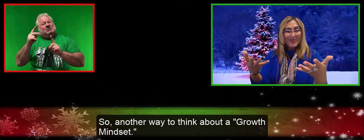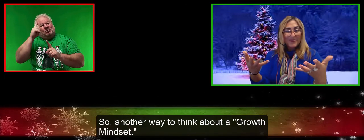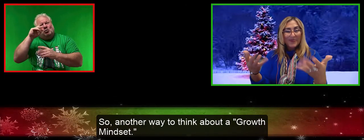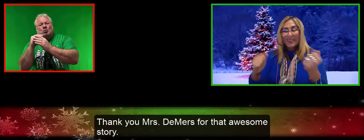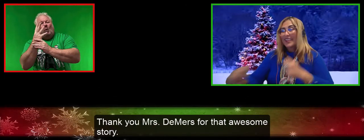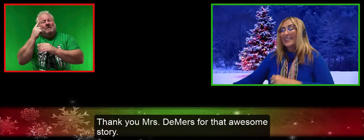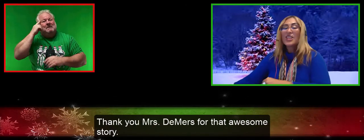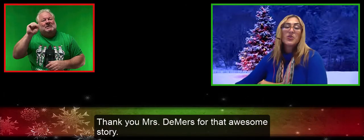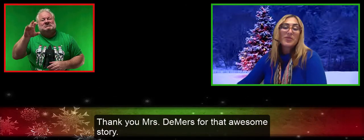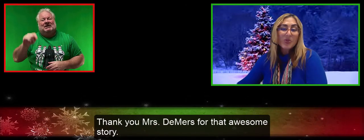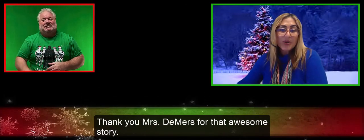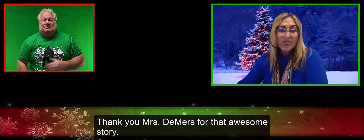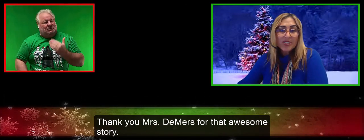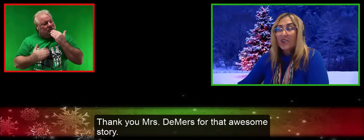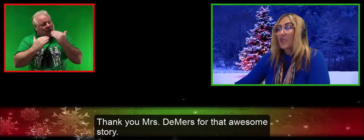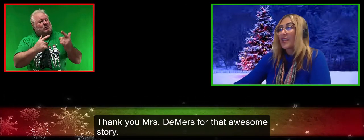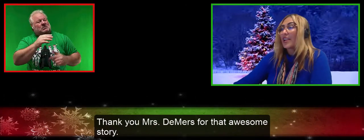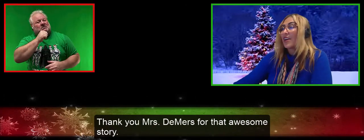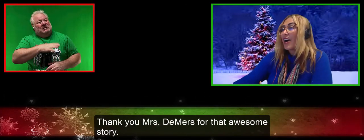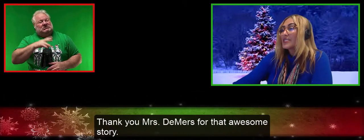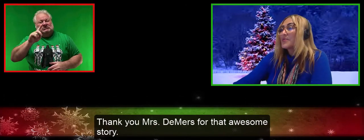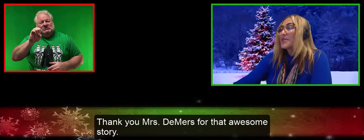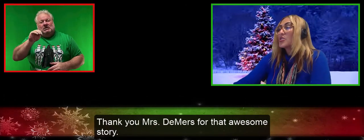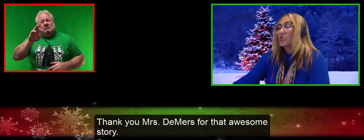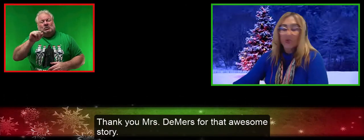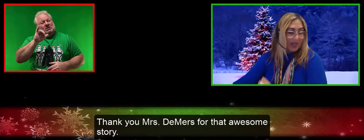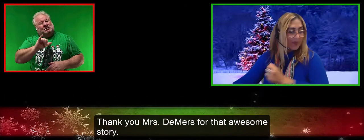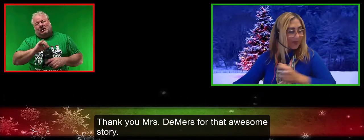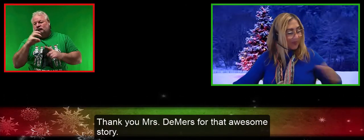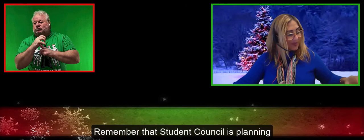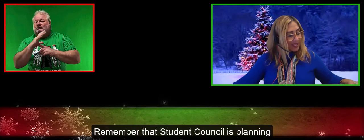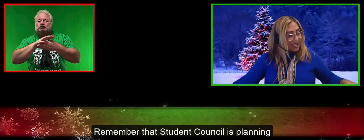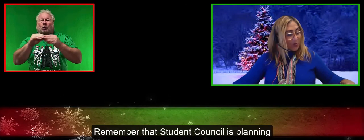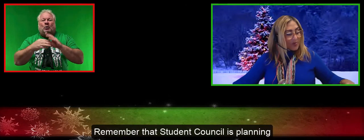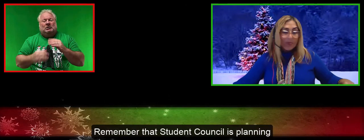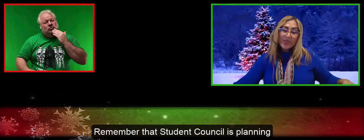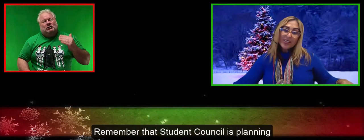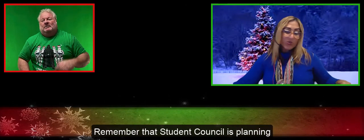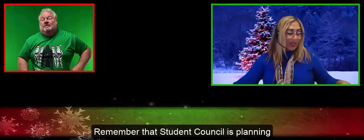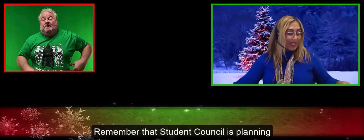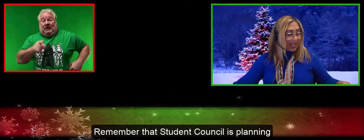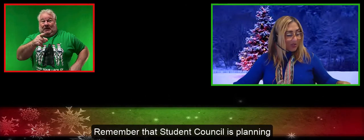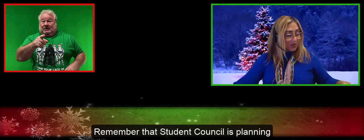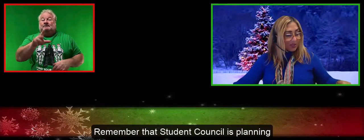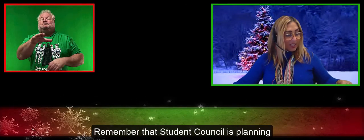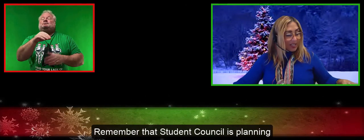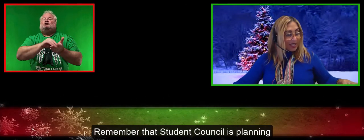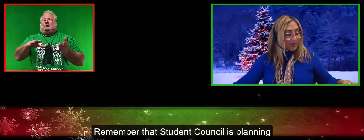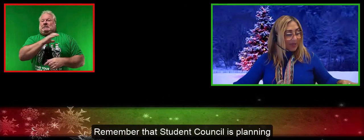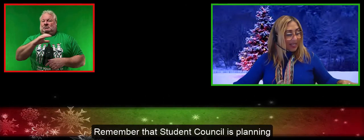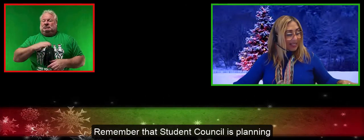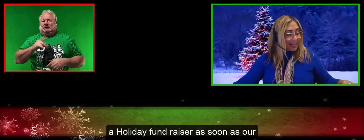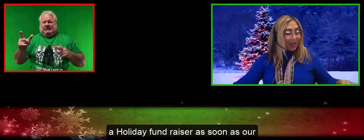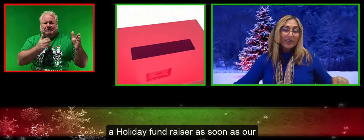mindset. Thank you, Mr. Mers, for that awesome story. Remember that Student Council